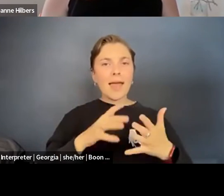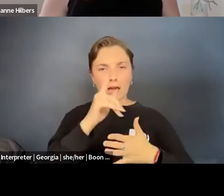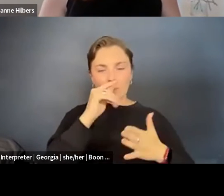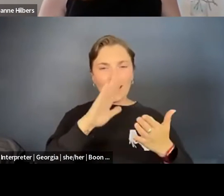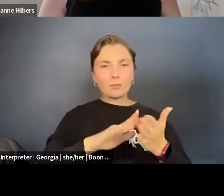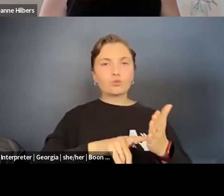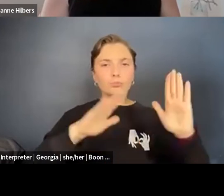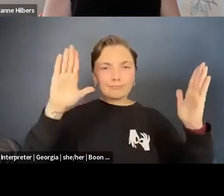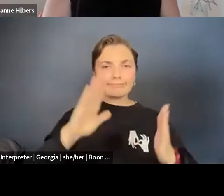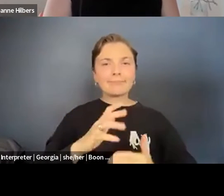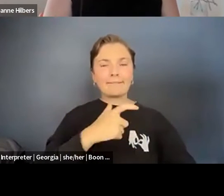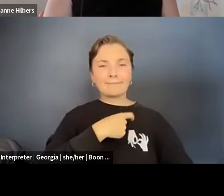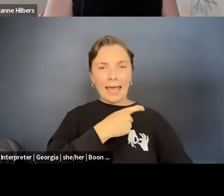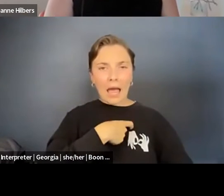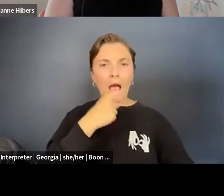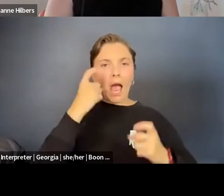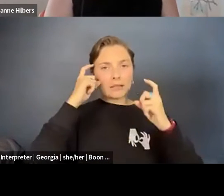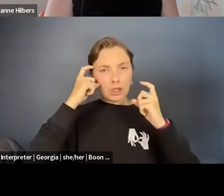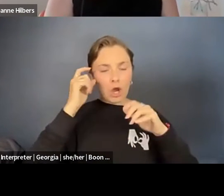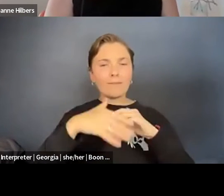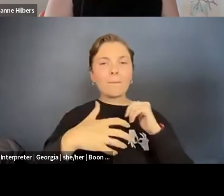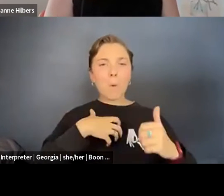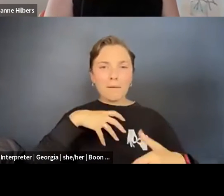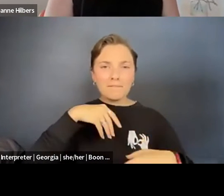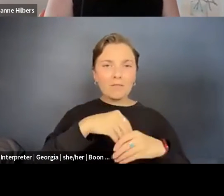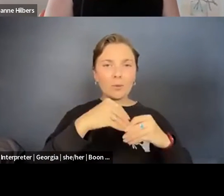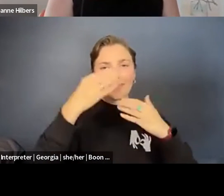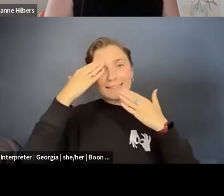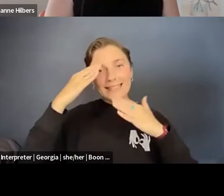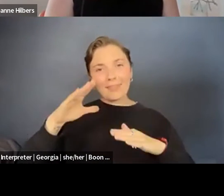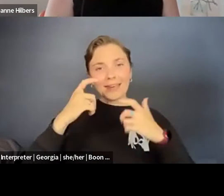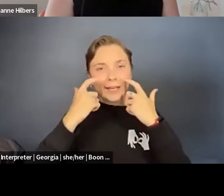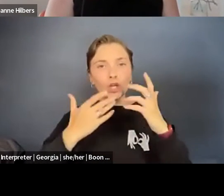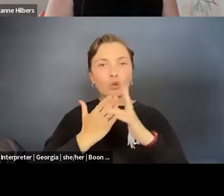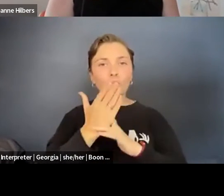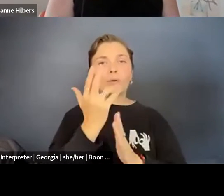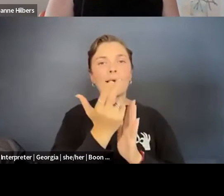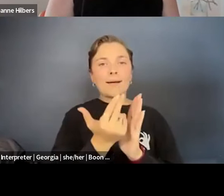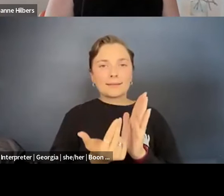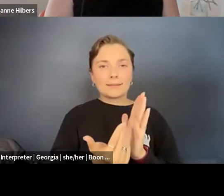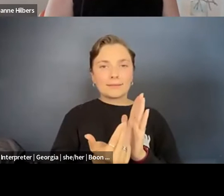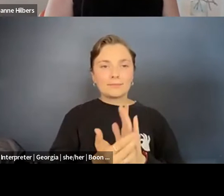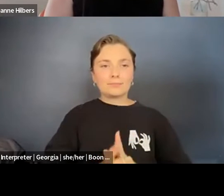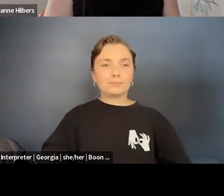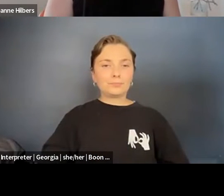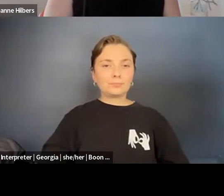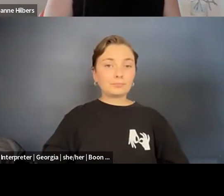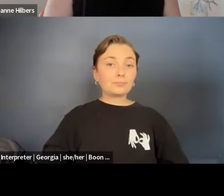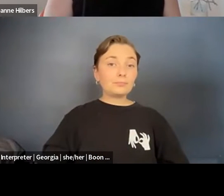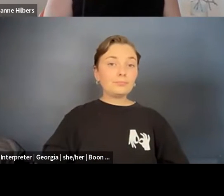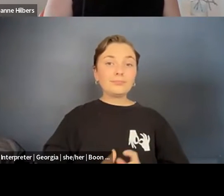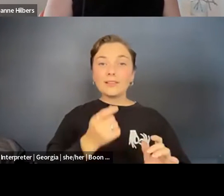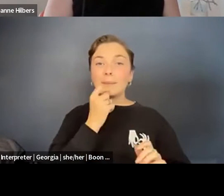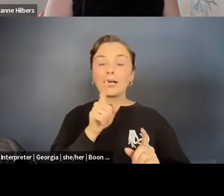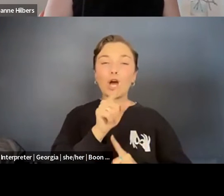and anxiety around being more involved in death care through the arts? So that's a sort of chicken and